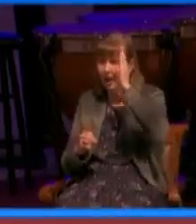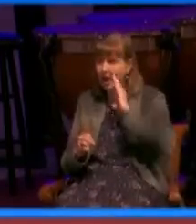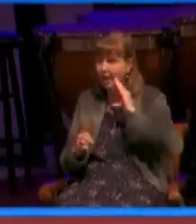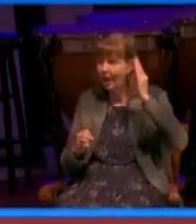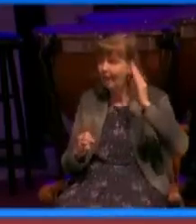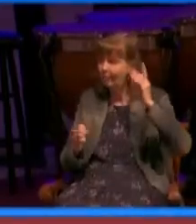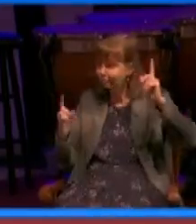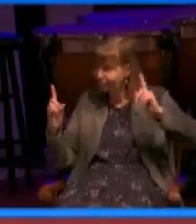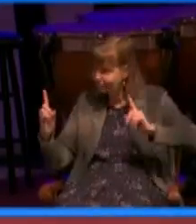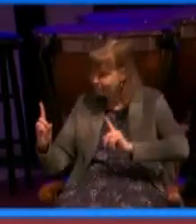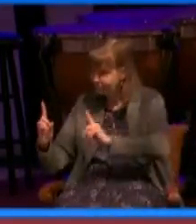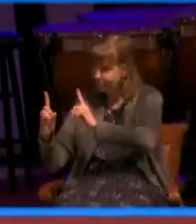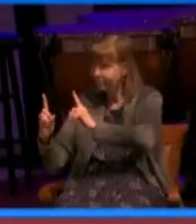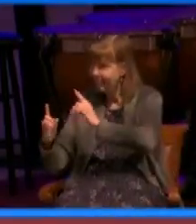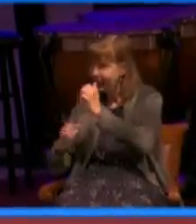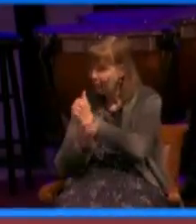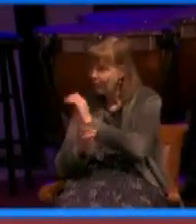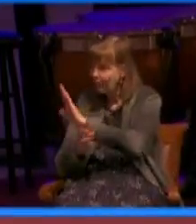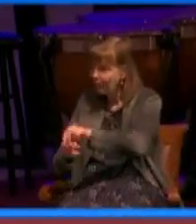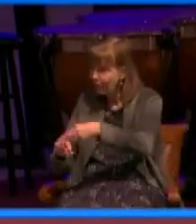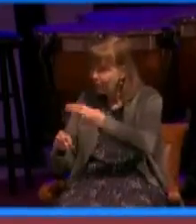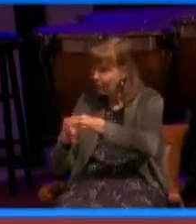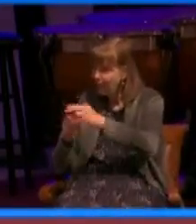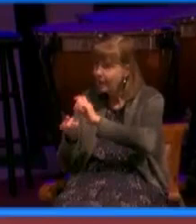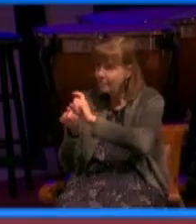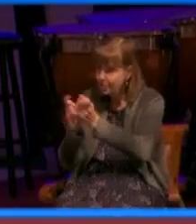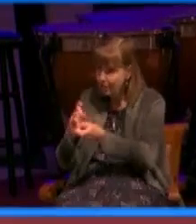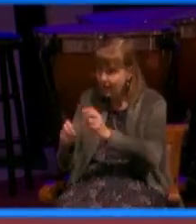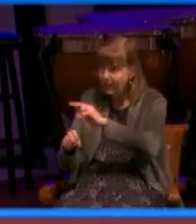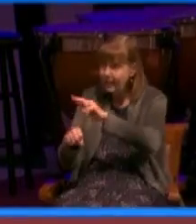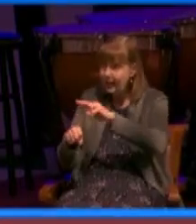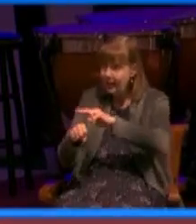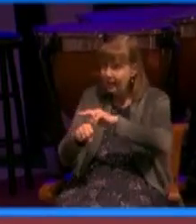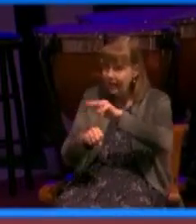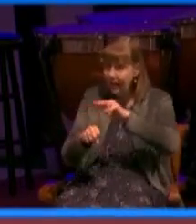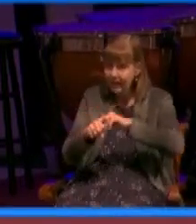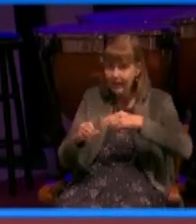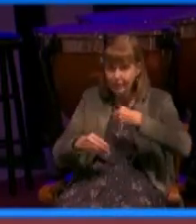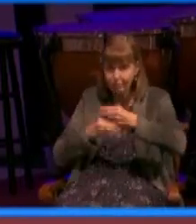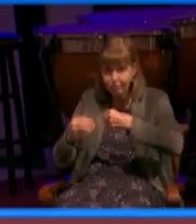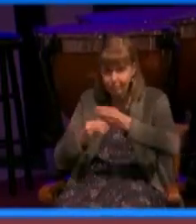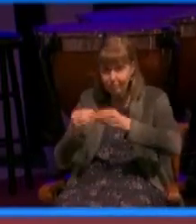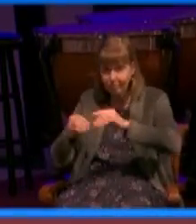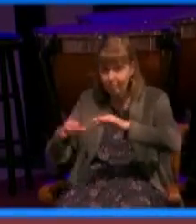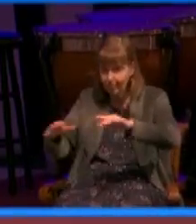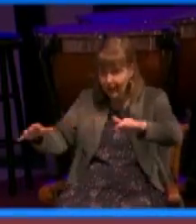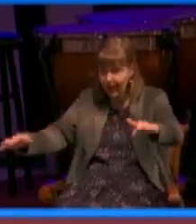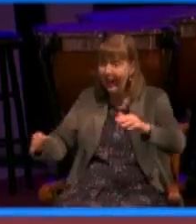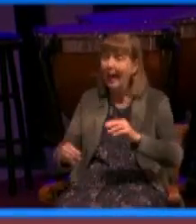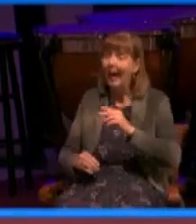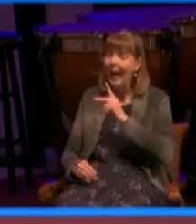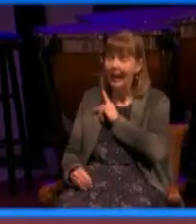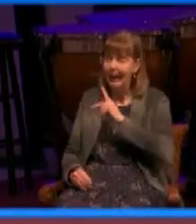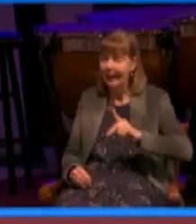says, I'm going to change your name. I'm going to make nations come from you. I'm going to make kings come from you. And I'm going to reconcile people to